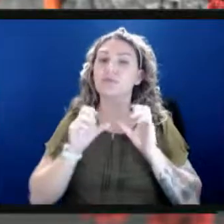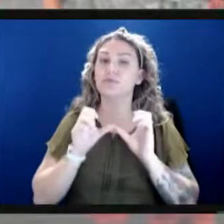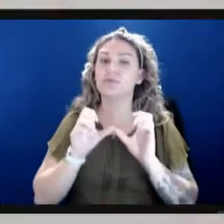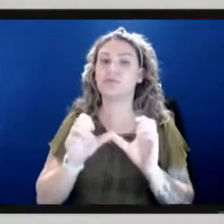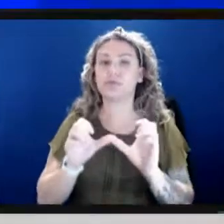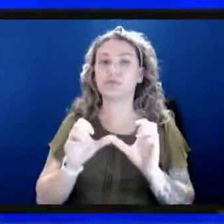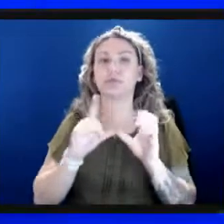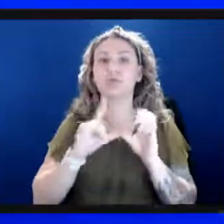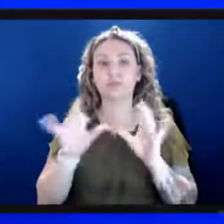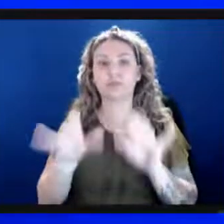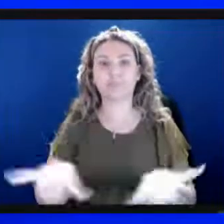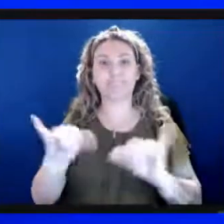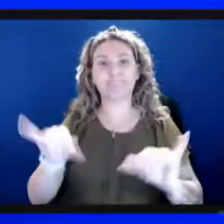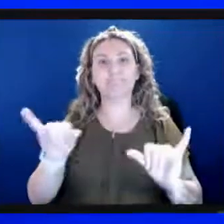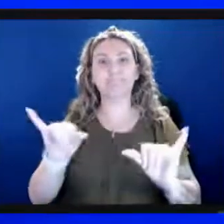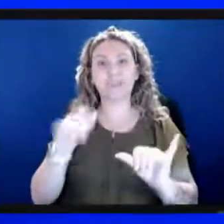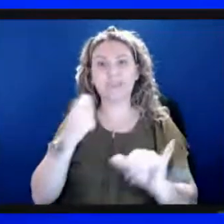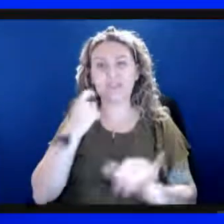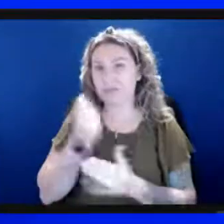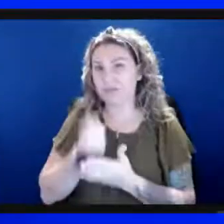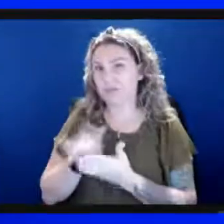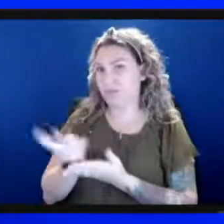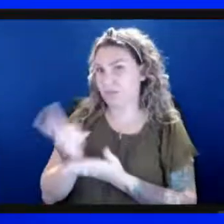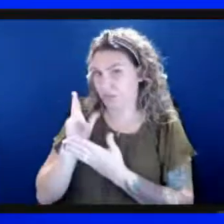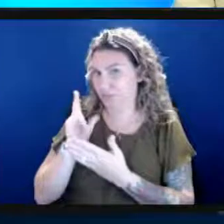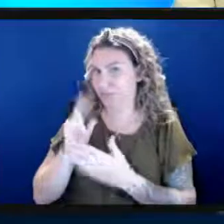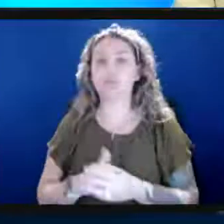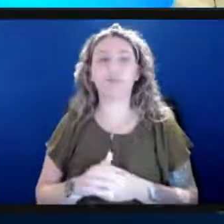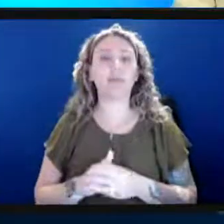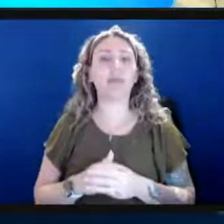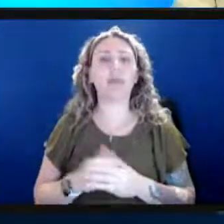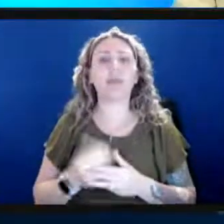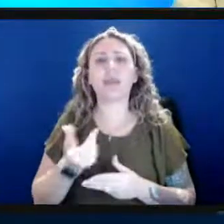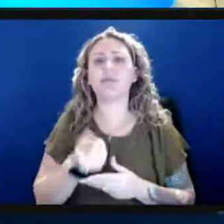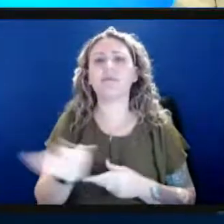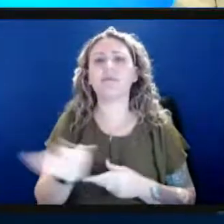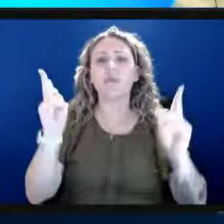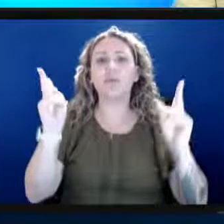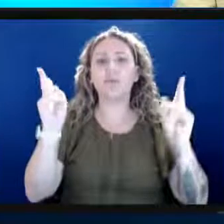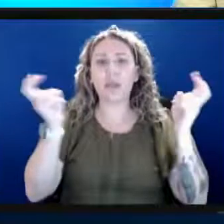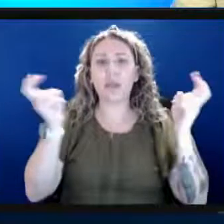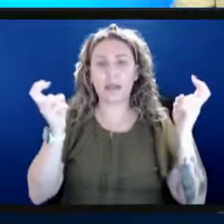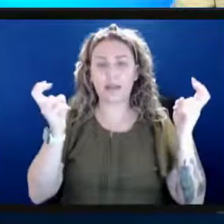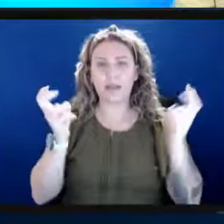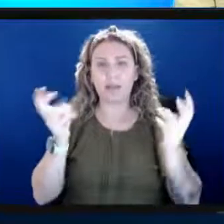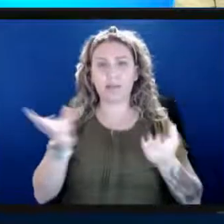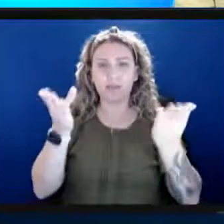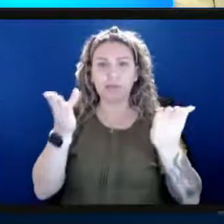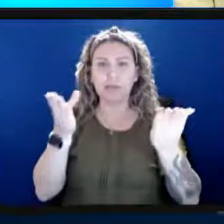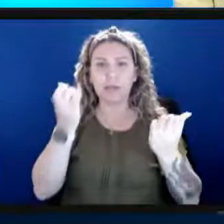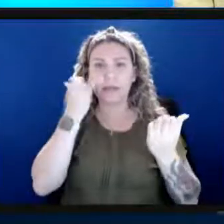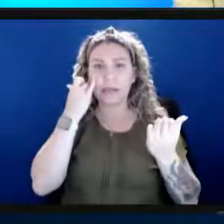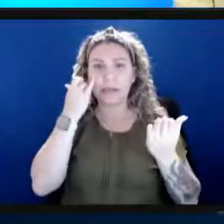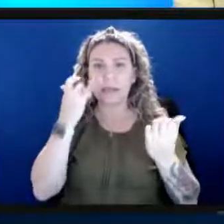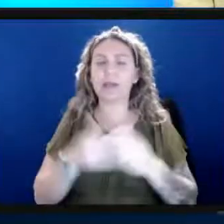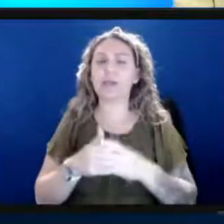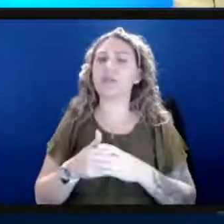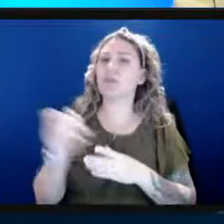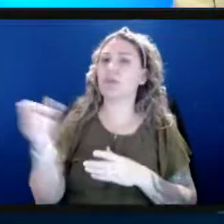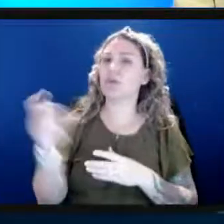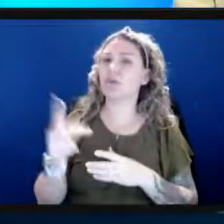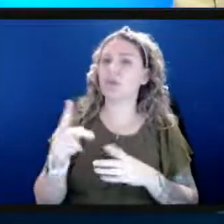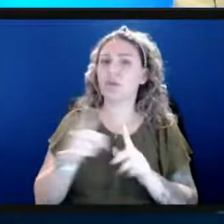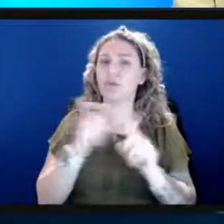consistent for the past few weeks. So I have a couple of headlines here. The recommendation, if you're returning from being out with COVID, is to wear your